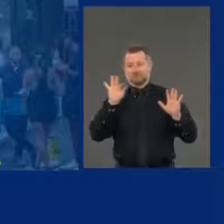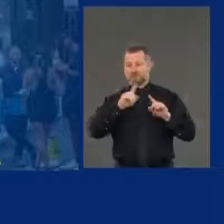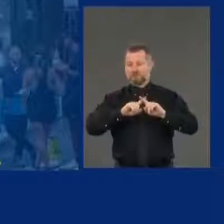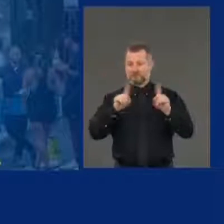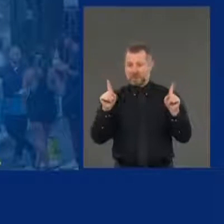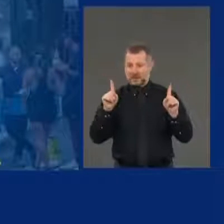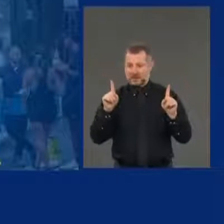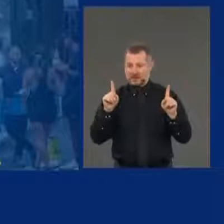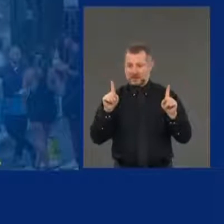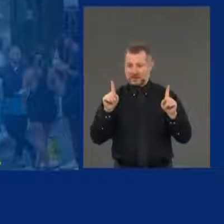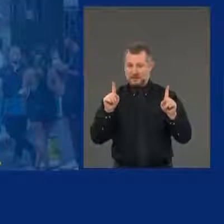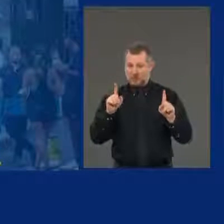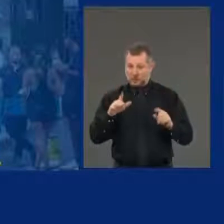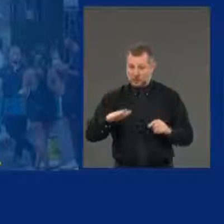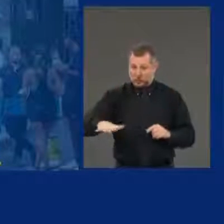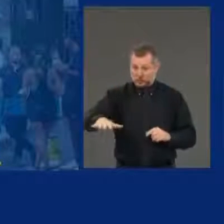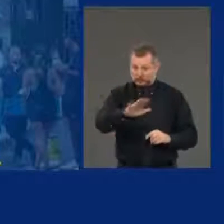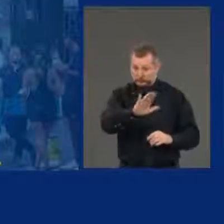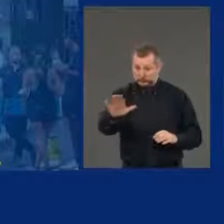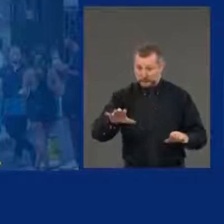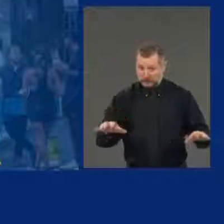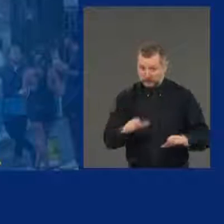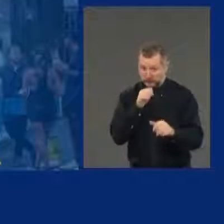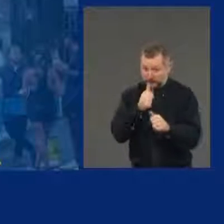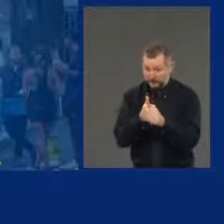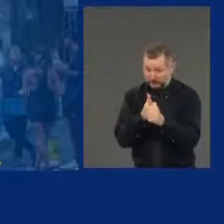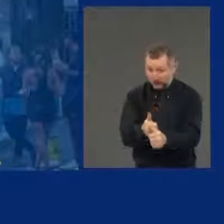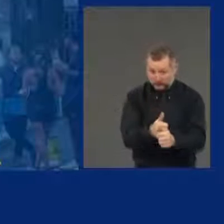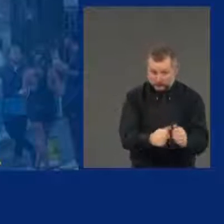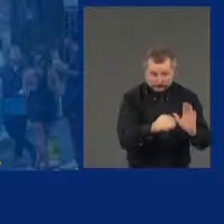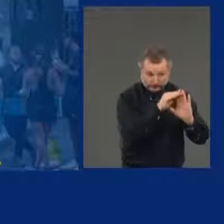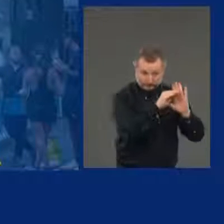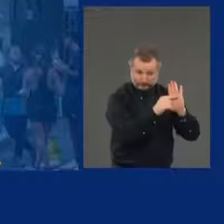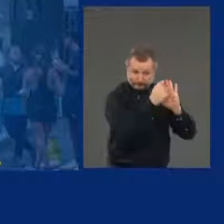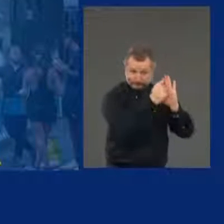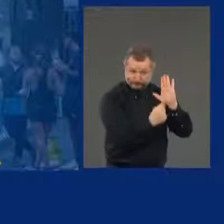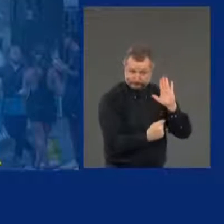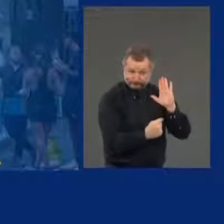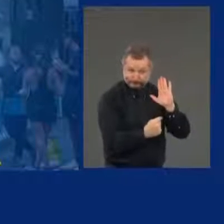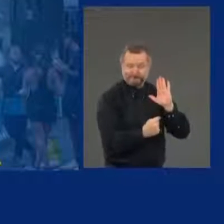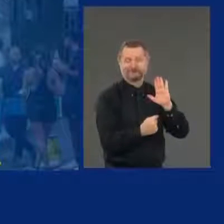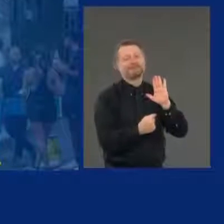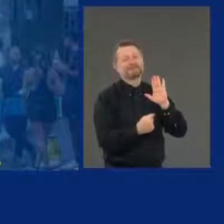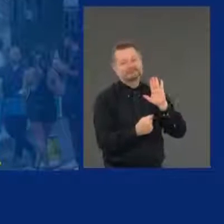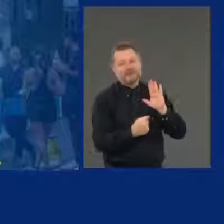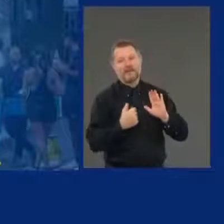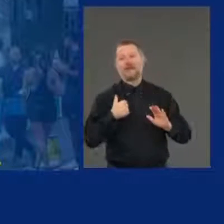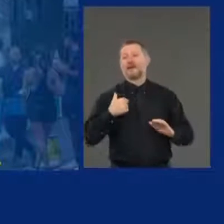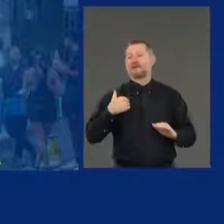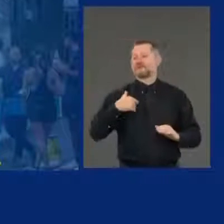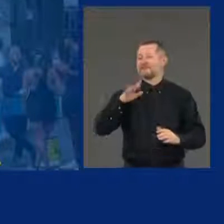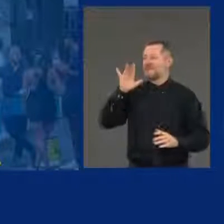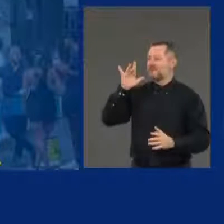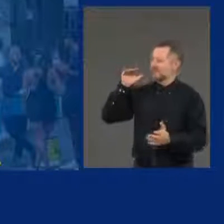consequences of your actions. We have 25,000 complaints statewide. I'm not going to turn a